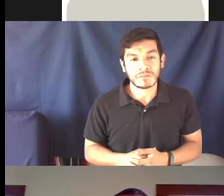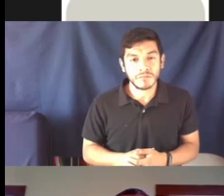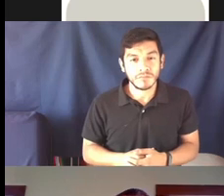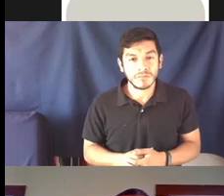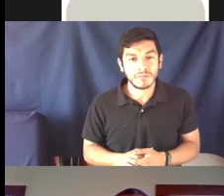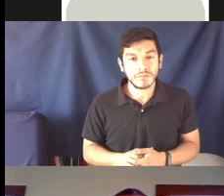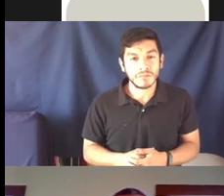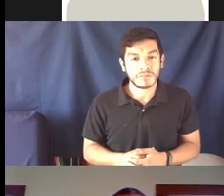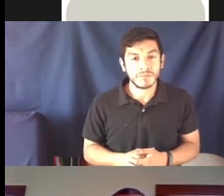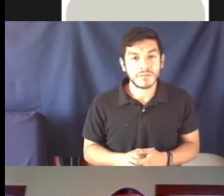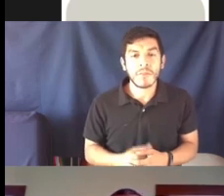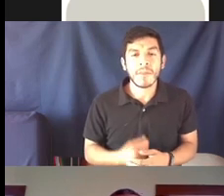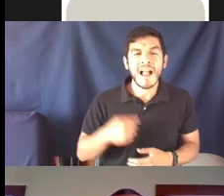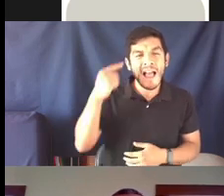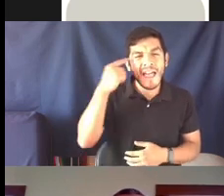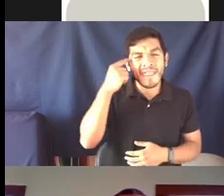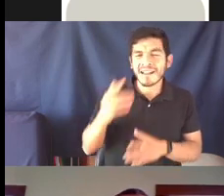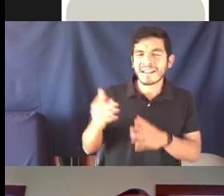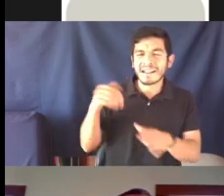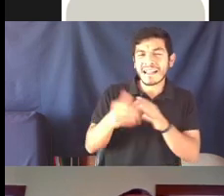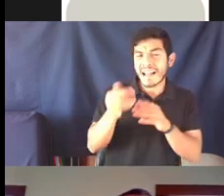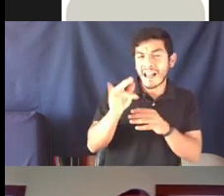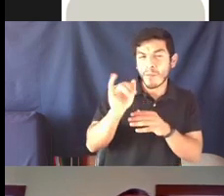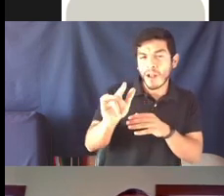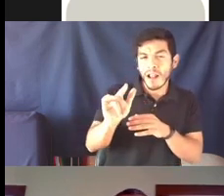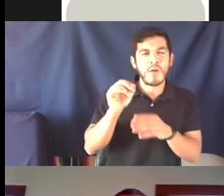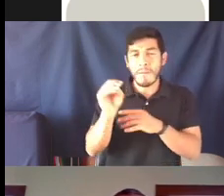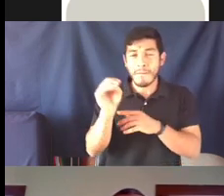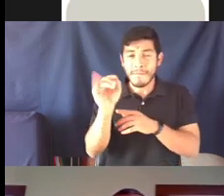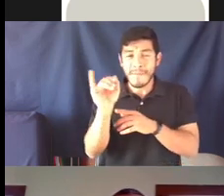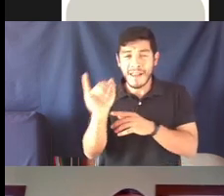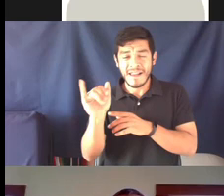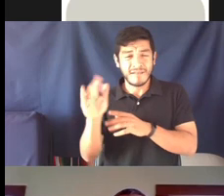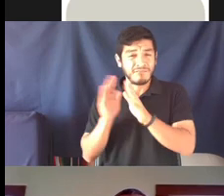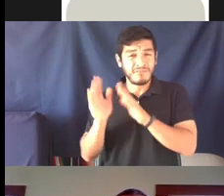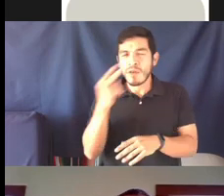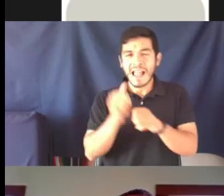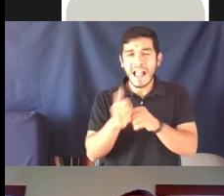was the pandemic impacting folks. The good news at that time was that,